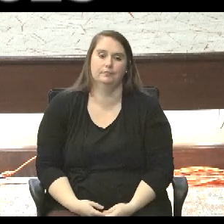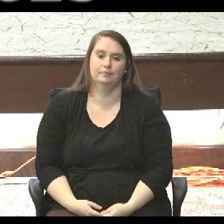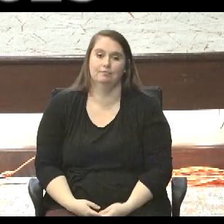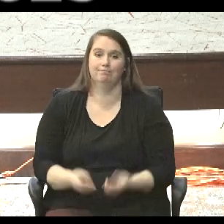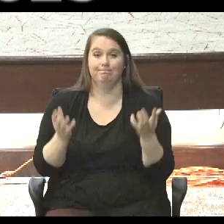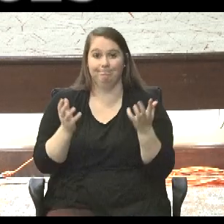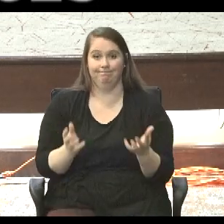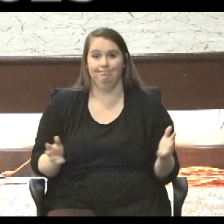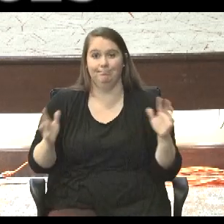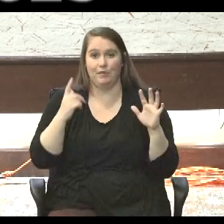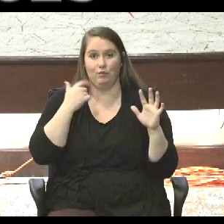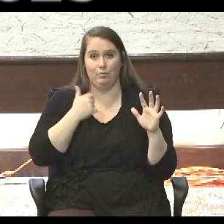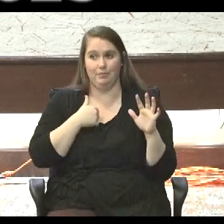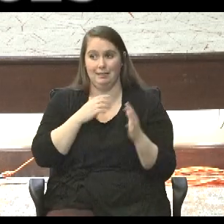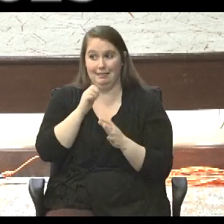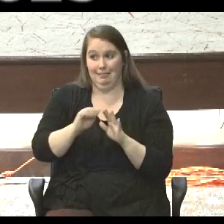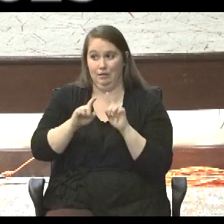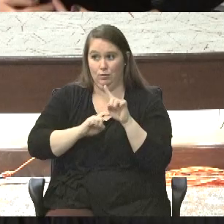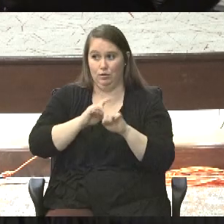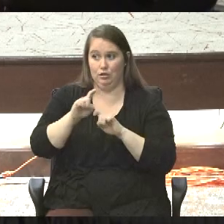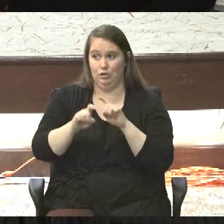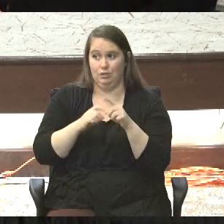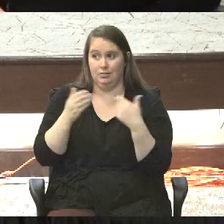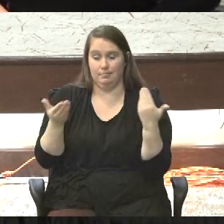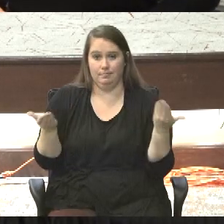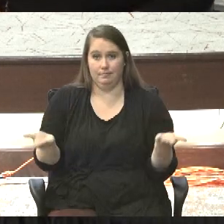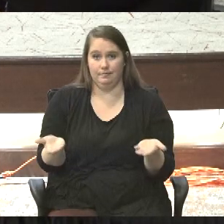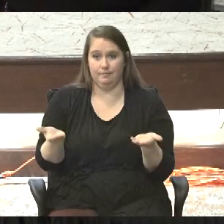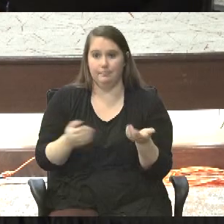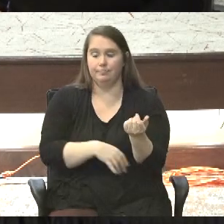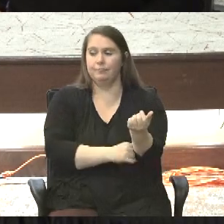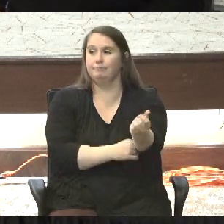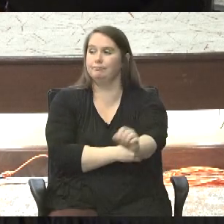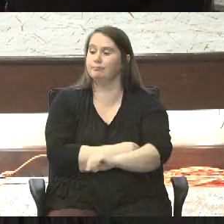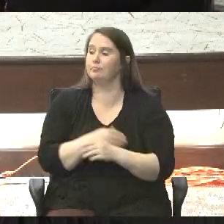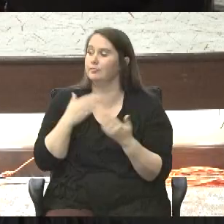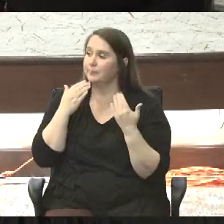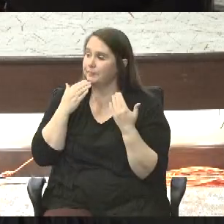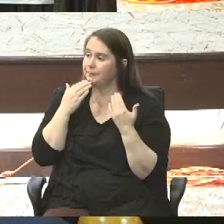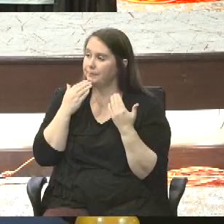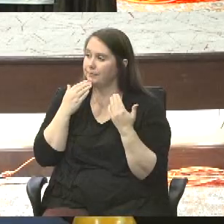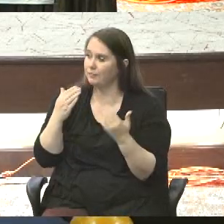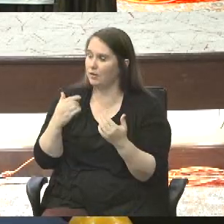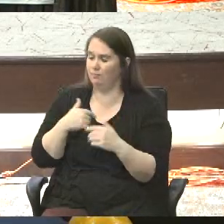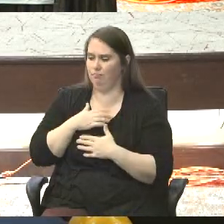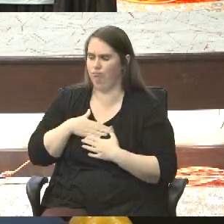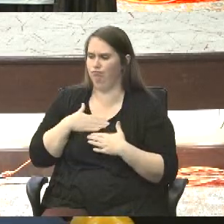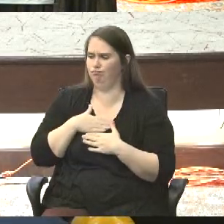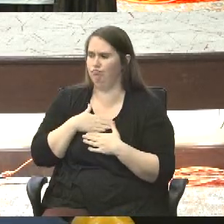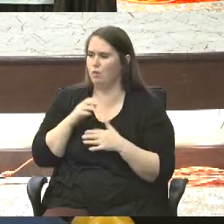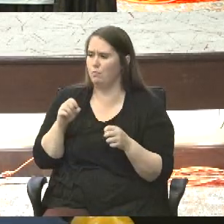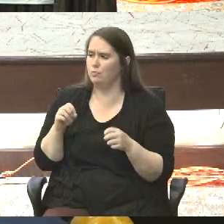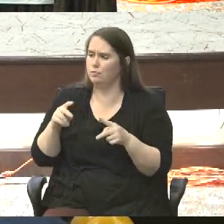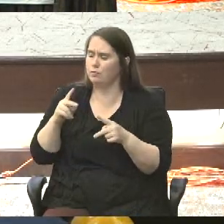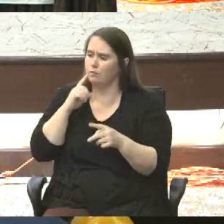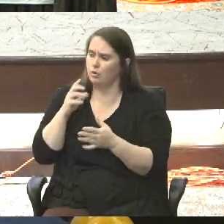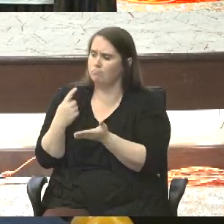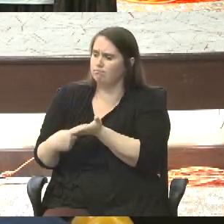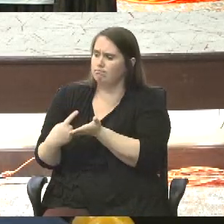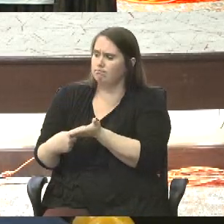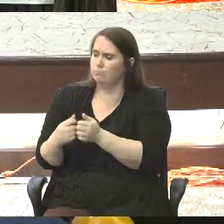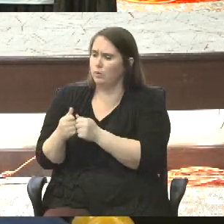That is it for me. Happy to take any questions you may have. Yeah, thank you so much. Enjoyed the opportunity to sit down with the team